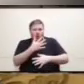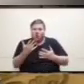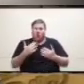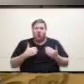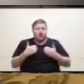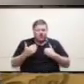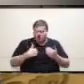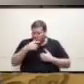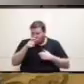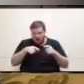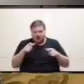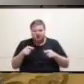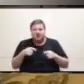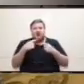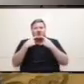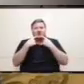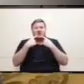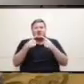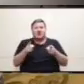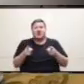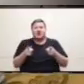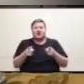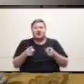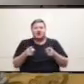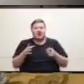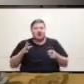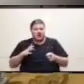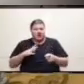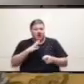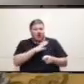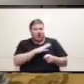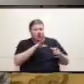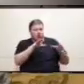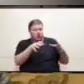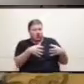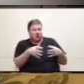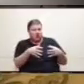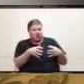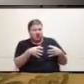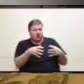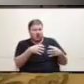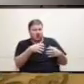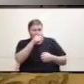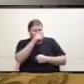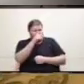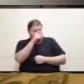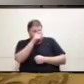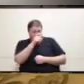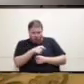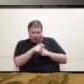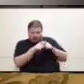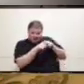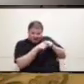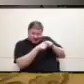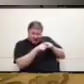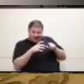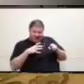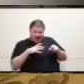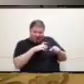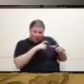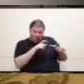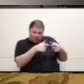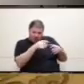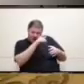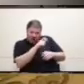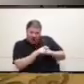are saying they were council, this one was a councillor, then he stopped being a